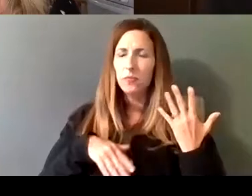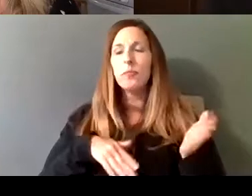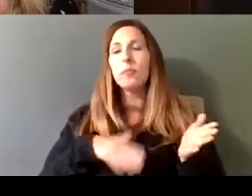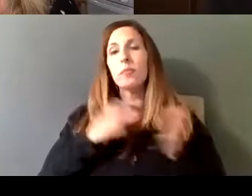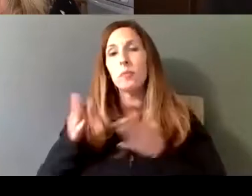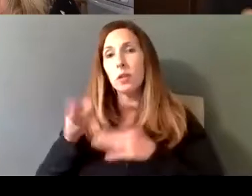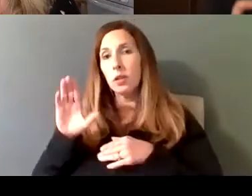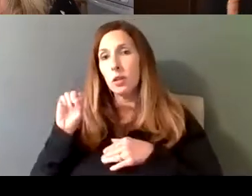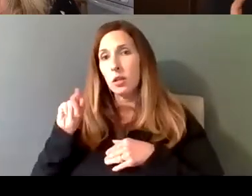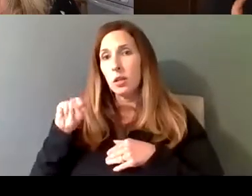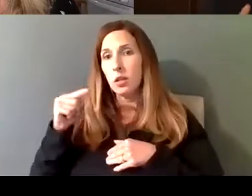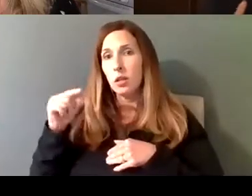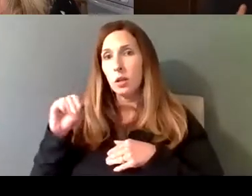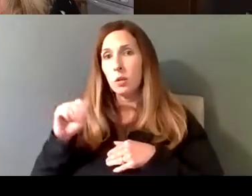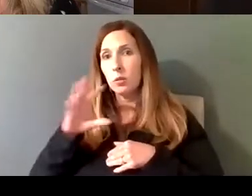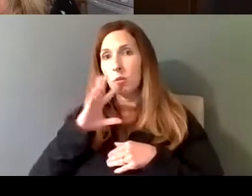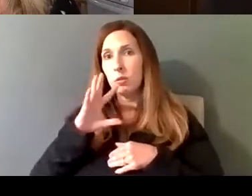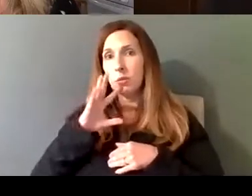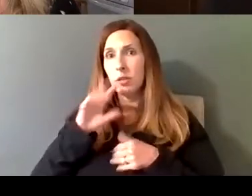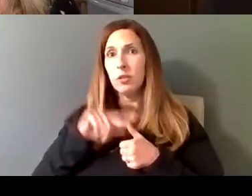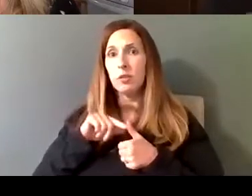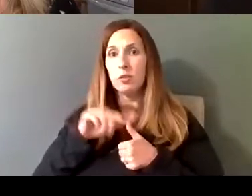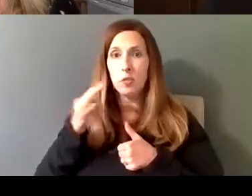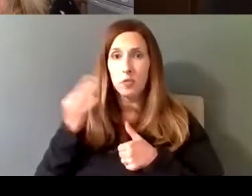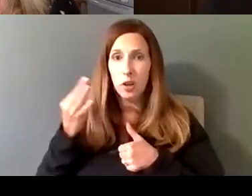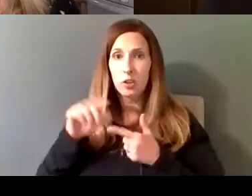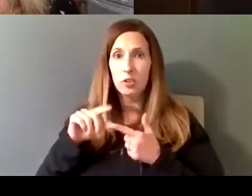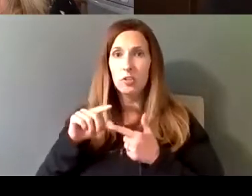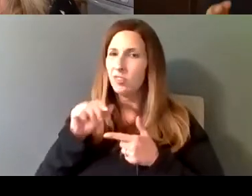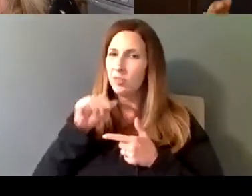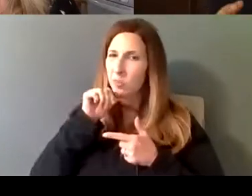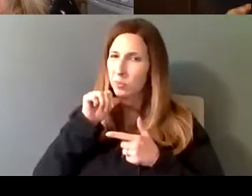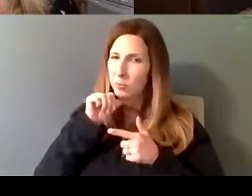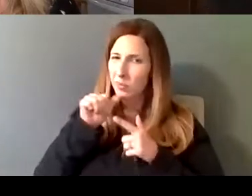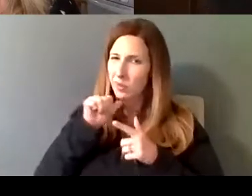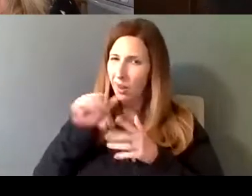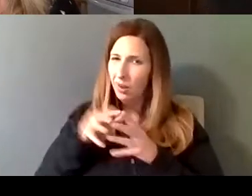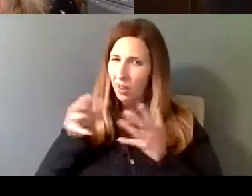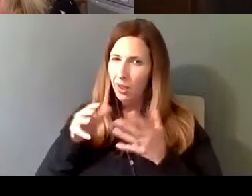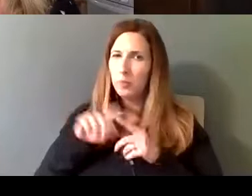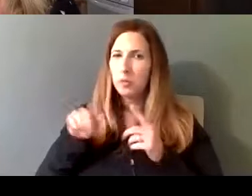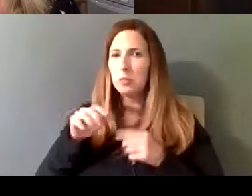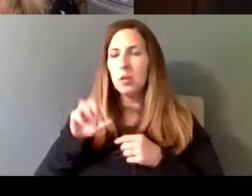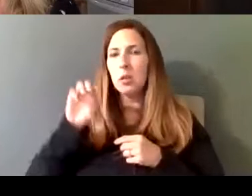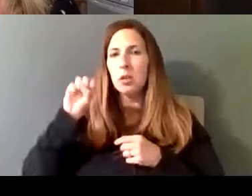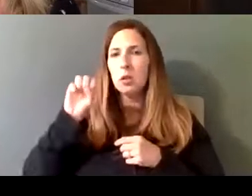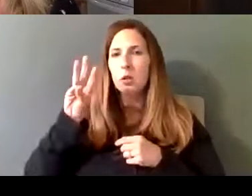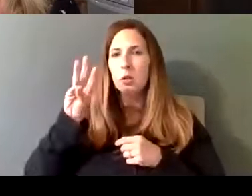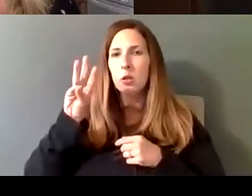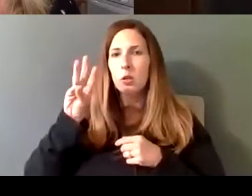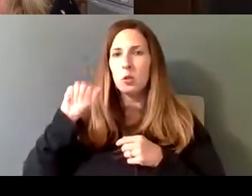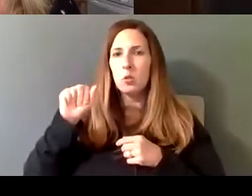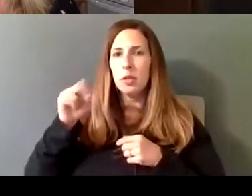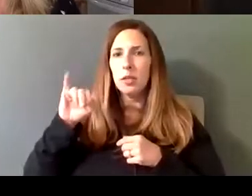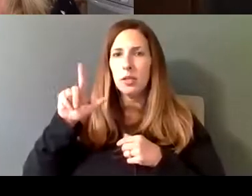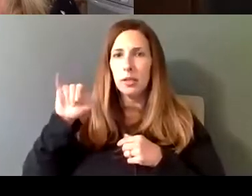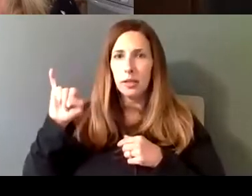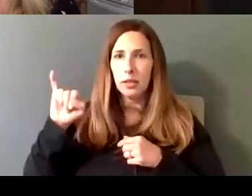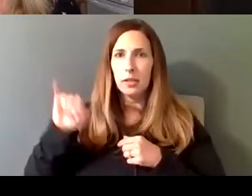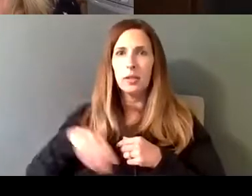the Congo might speak French, but not a lot of them, Swahili, and